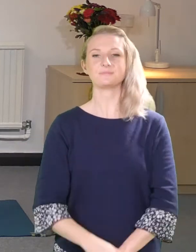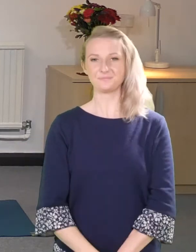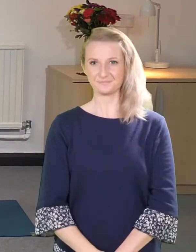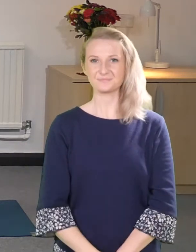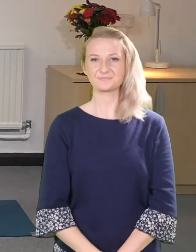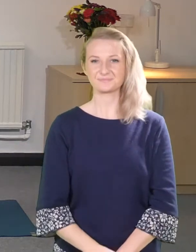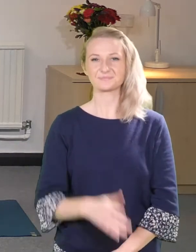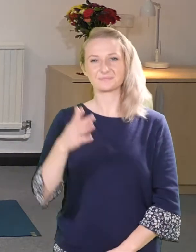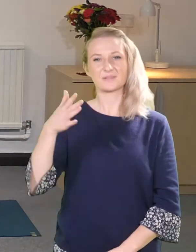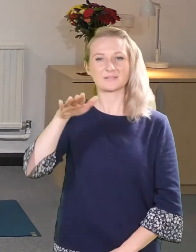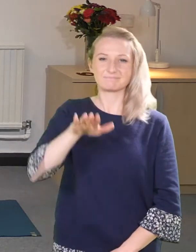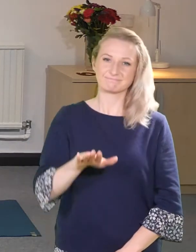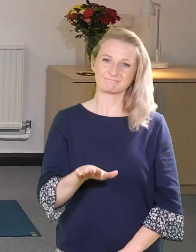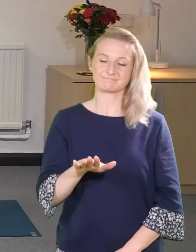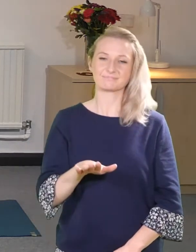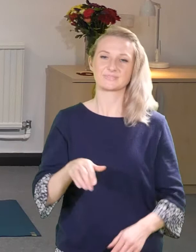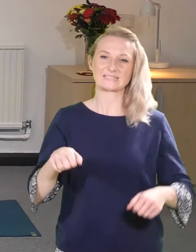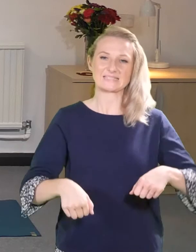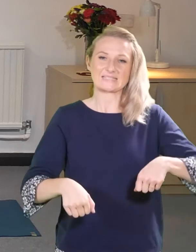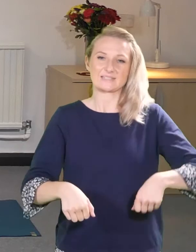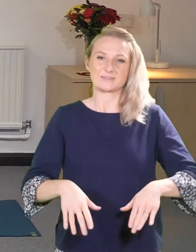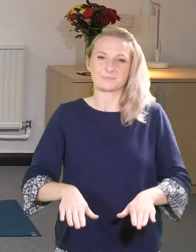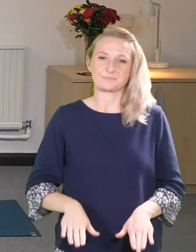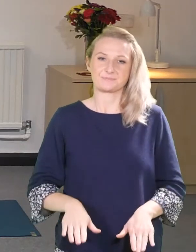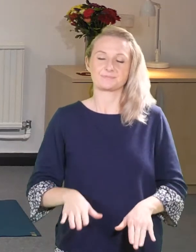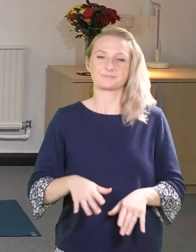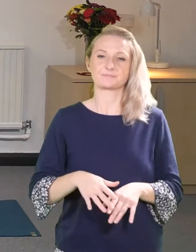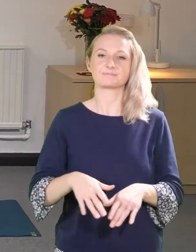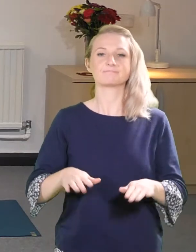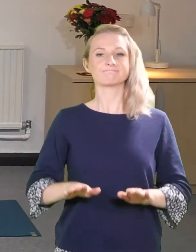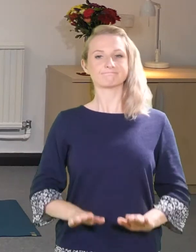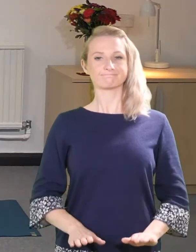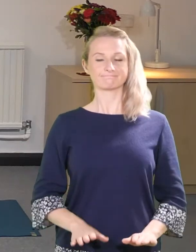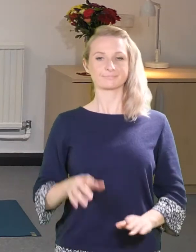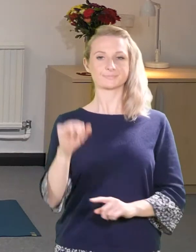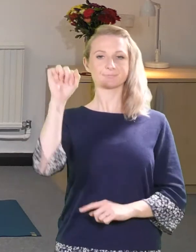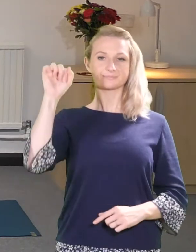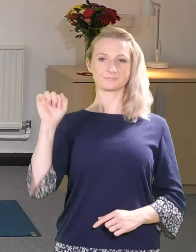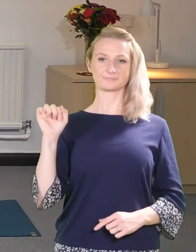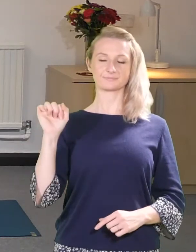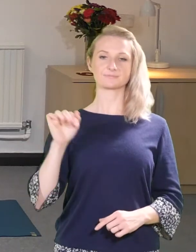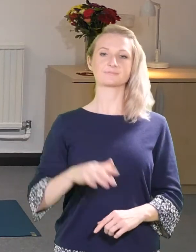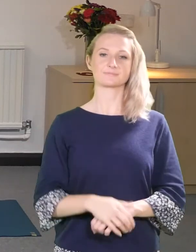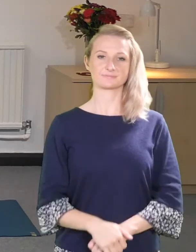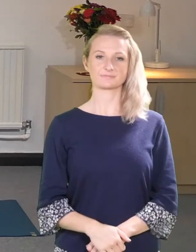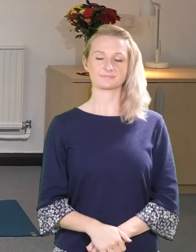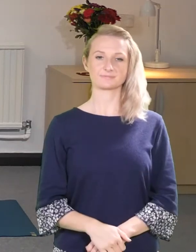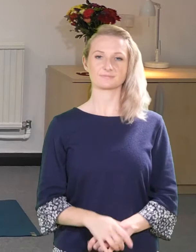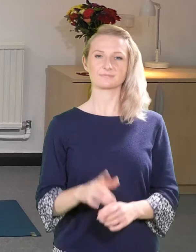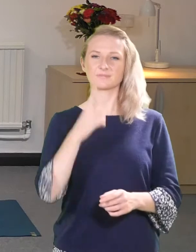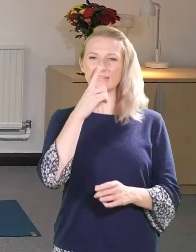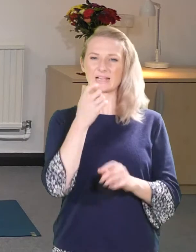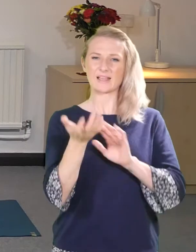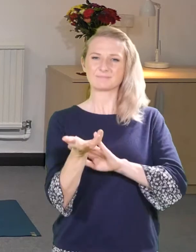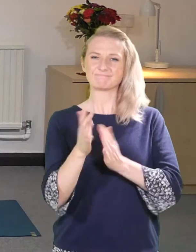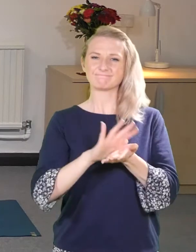And then lowering the knees down to the floor, untucking your toes, and bringing your hands to your lap. Maybe just releasing your wrists a little